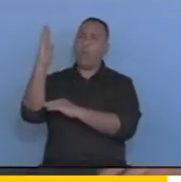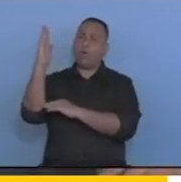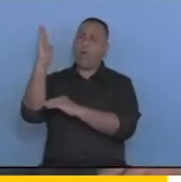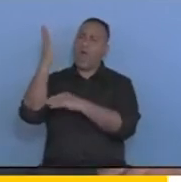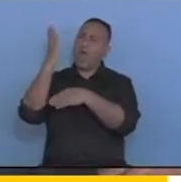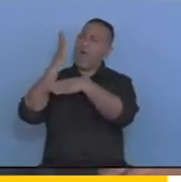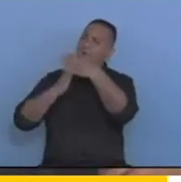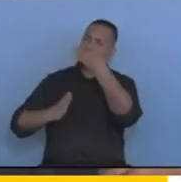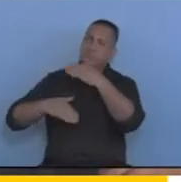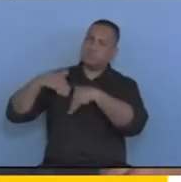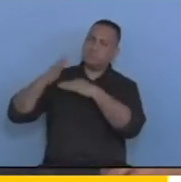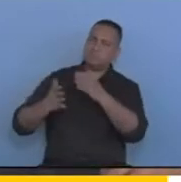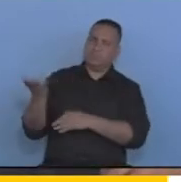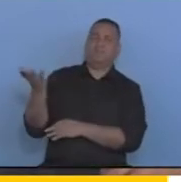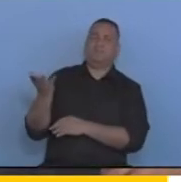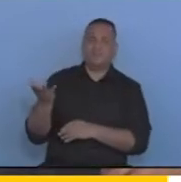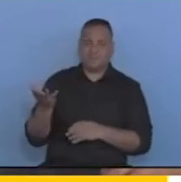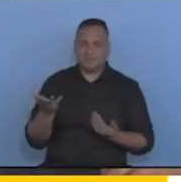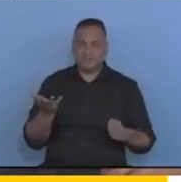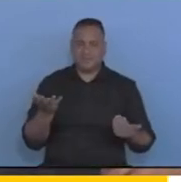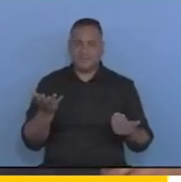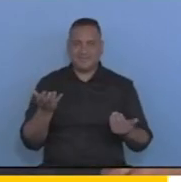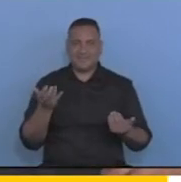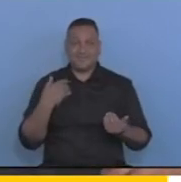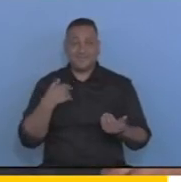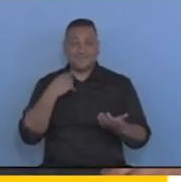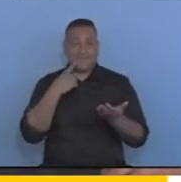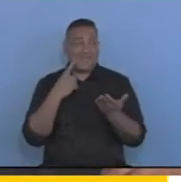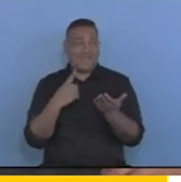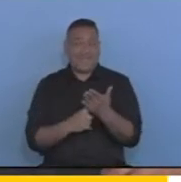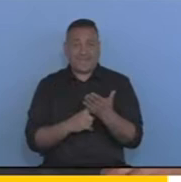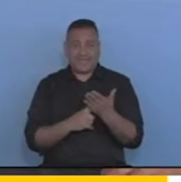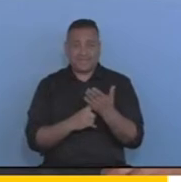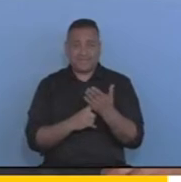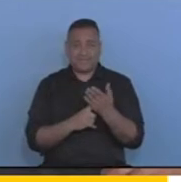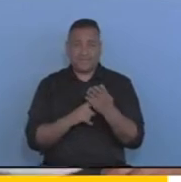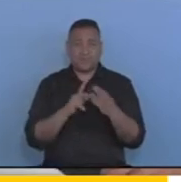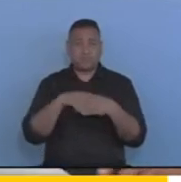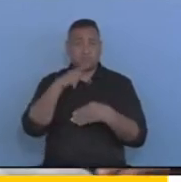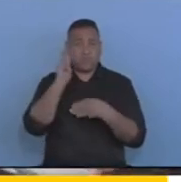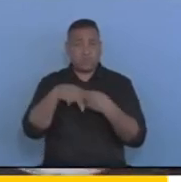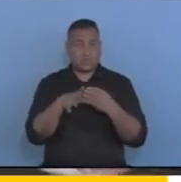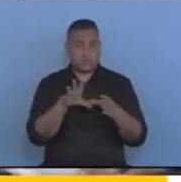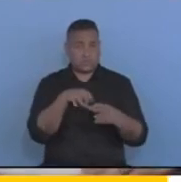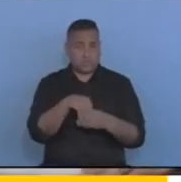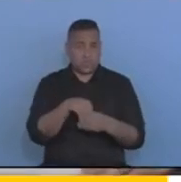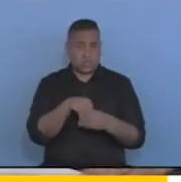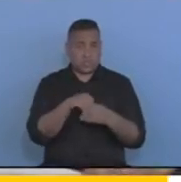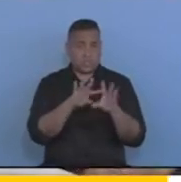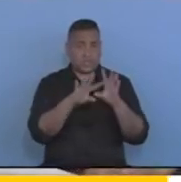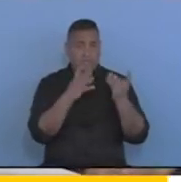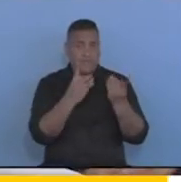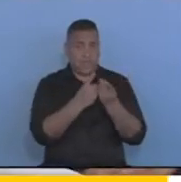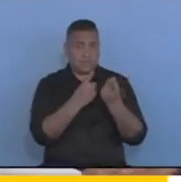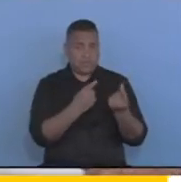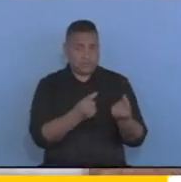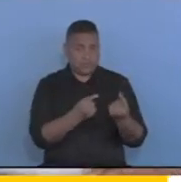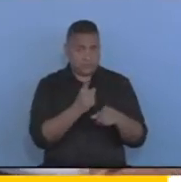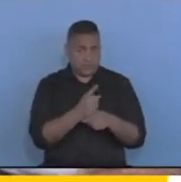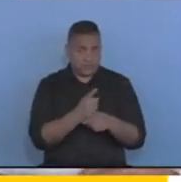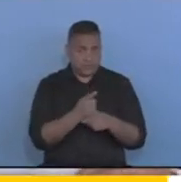current projects running with the department as well. Yes. Yeah. So there's plus minus 6 to 10 projects